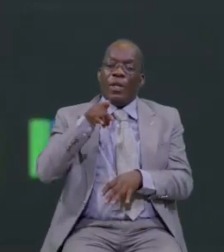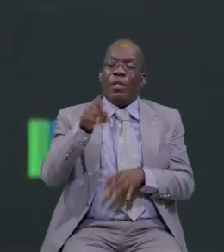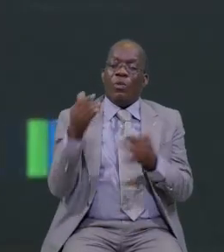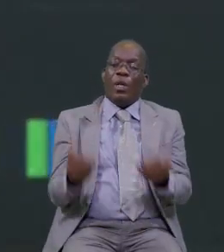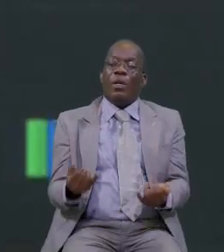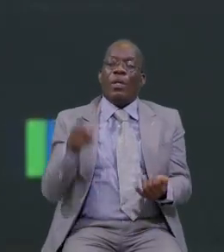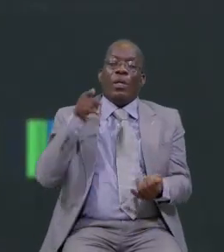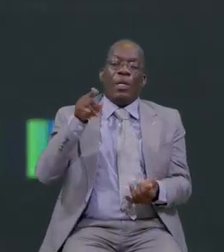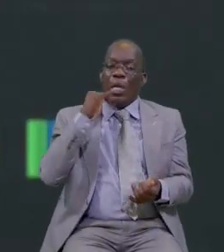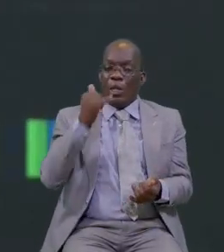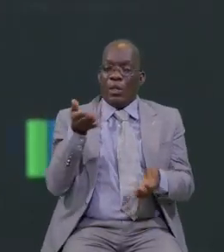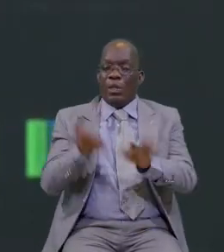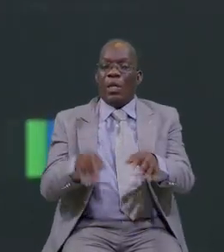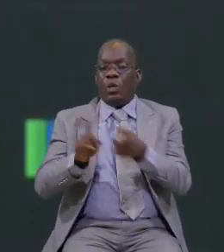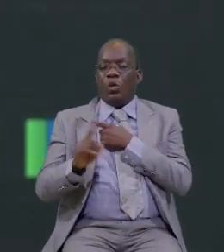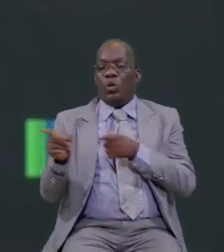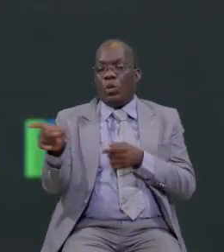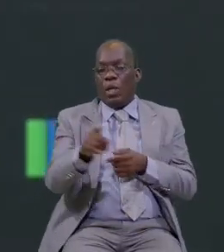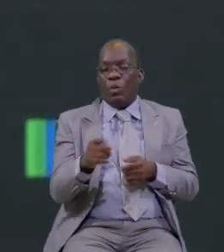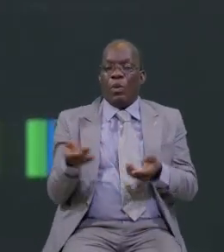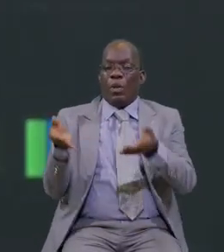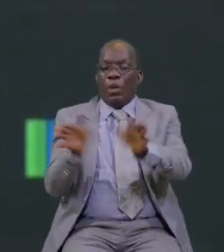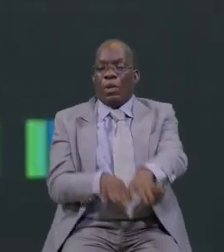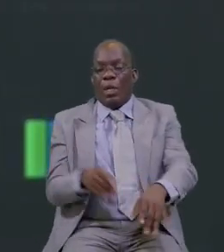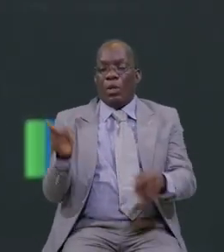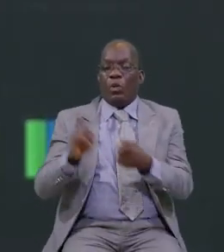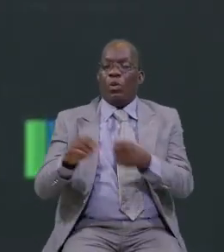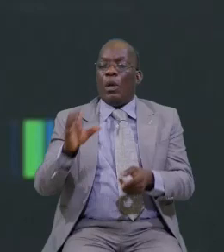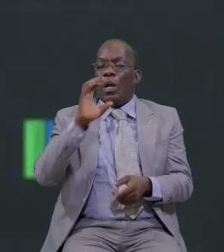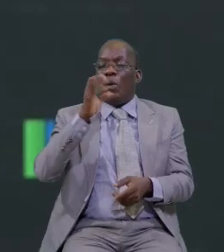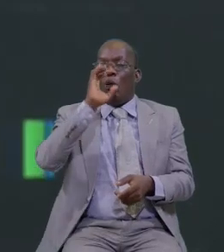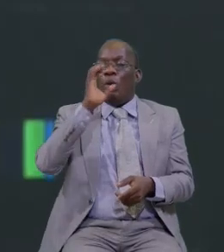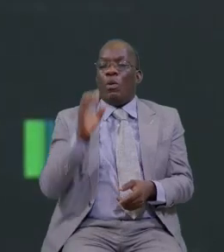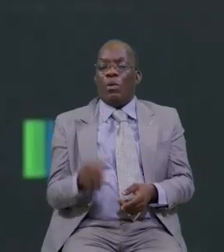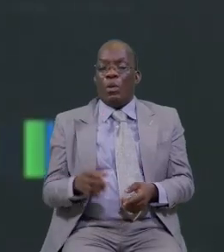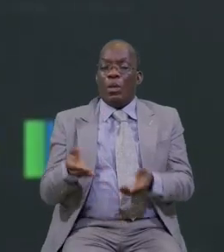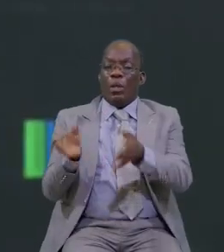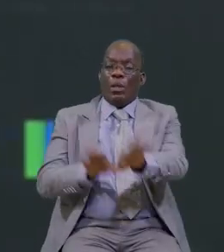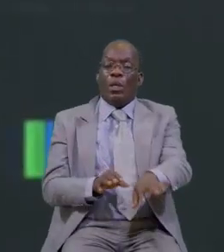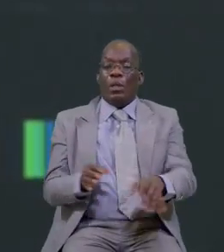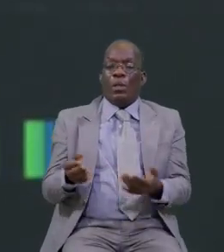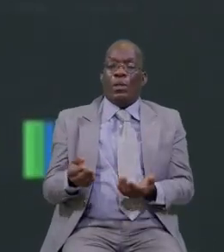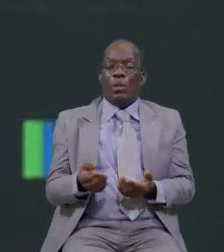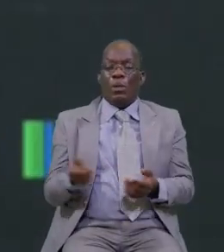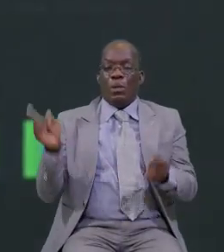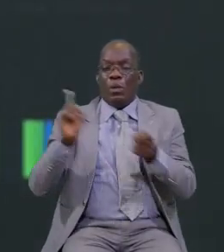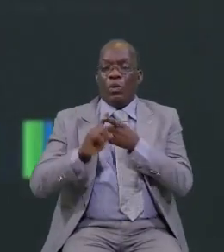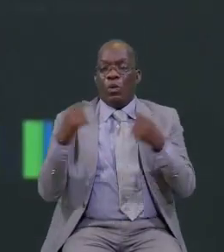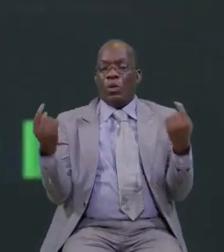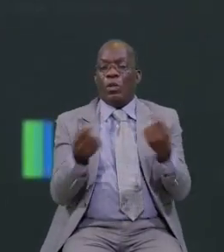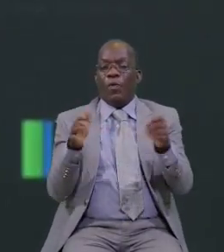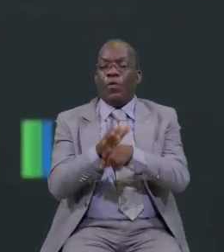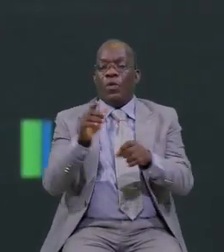them. Dead to alcohol. Dead to sinfulness.